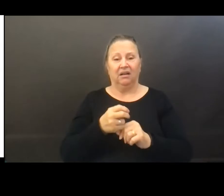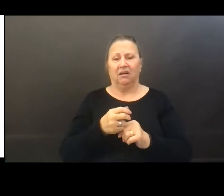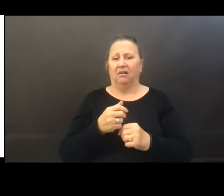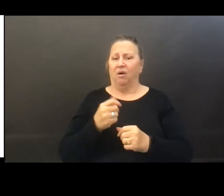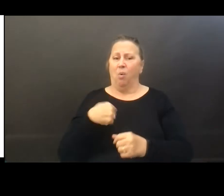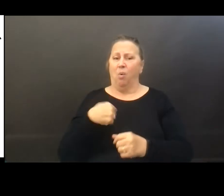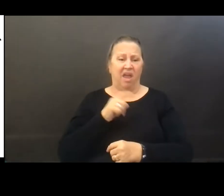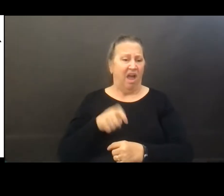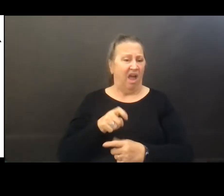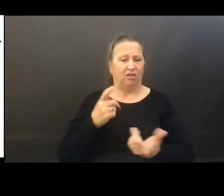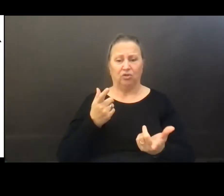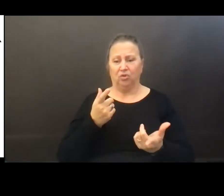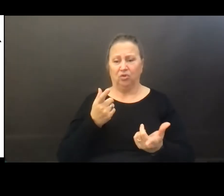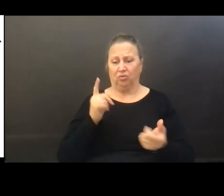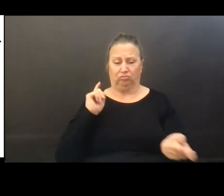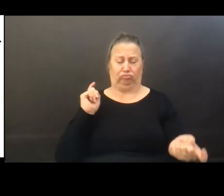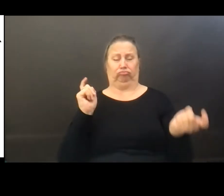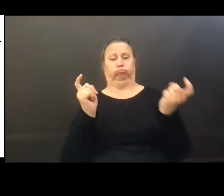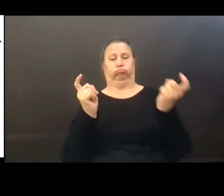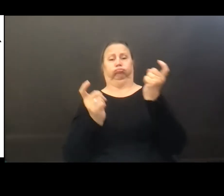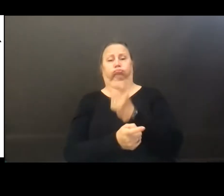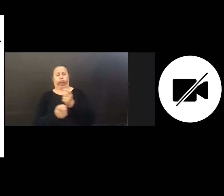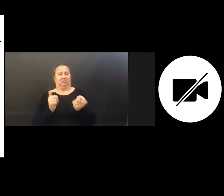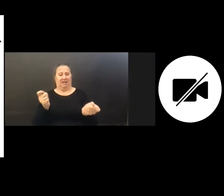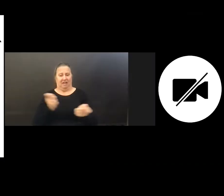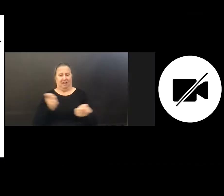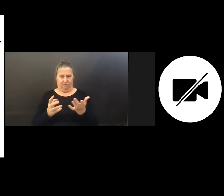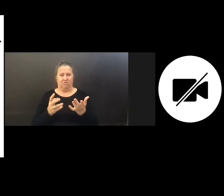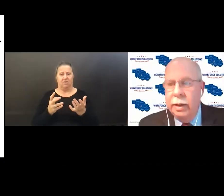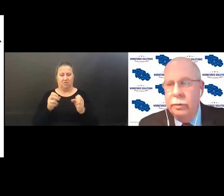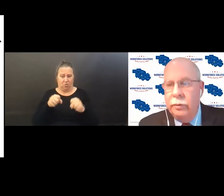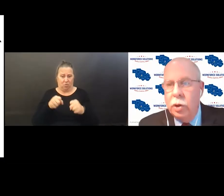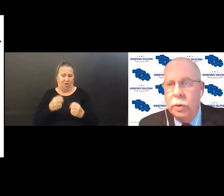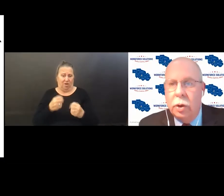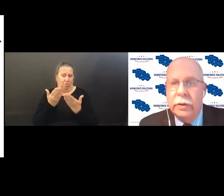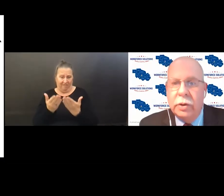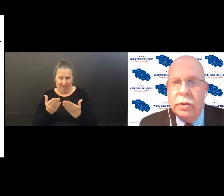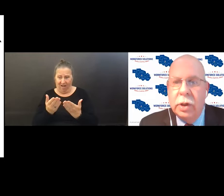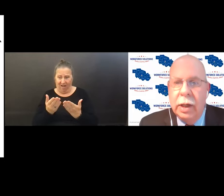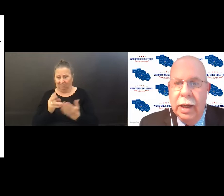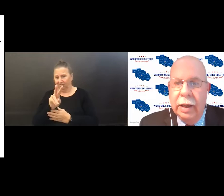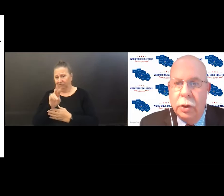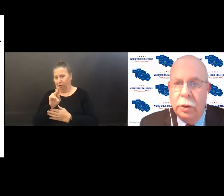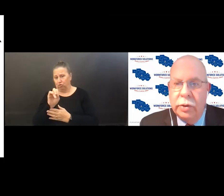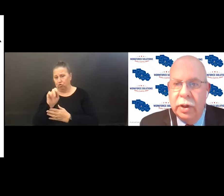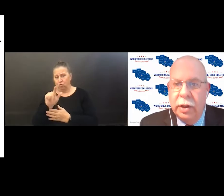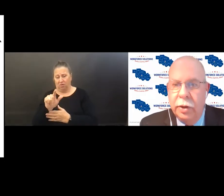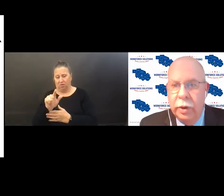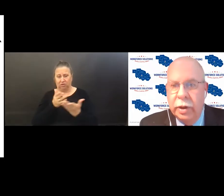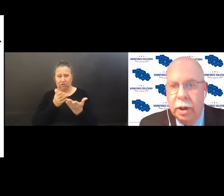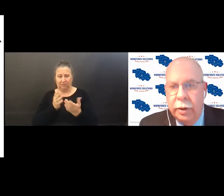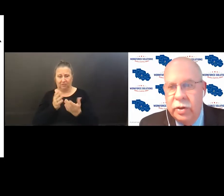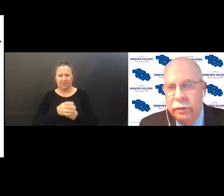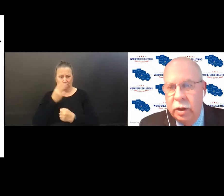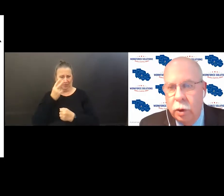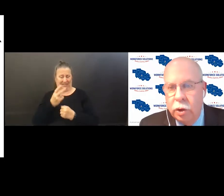everything and switch everything up so that we could provide virtual services. And so you'll see here that we